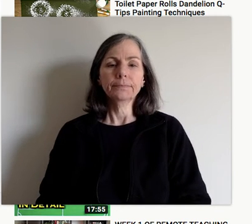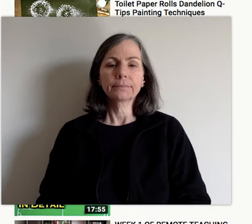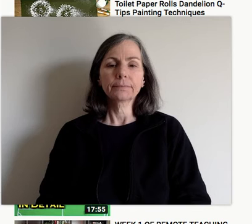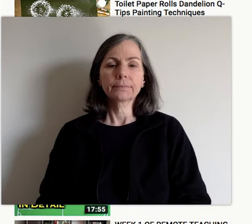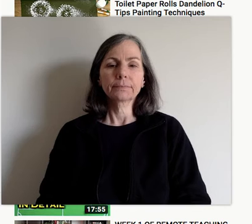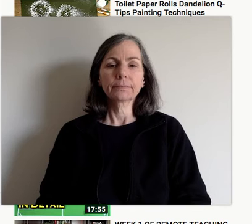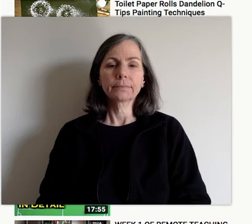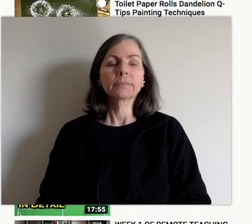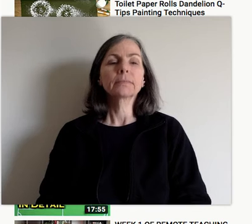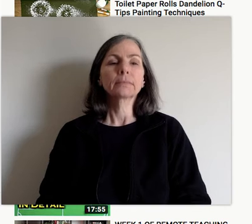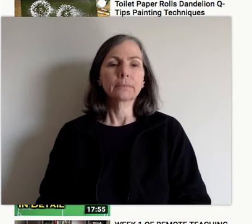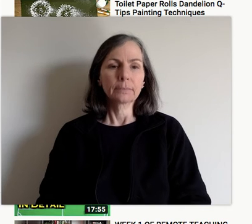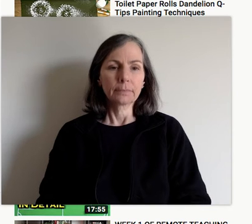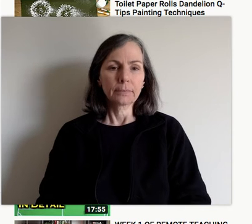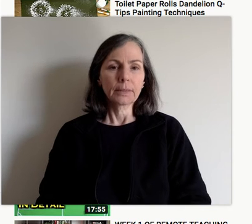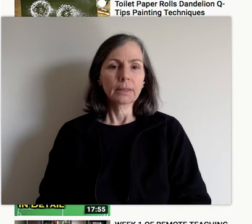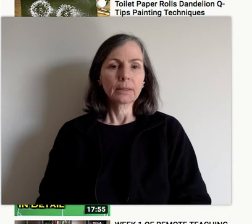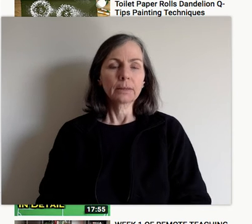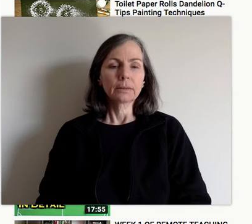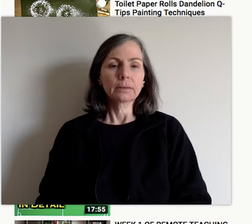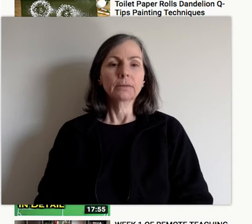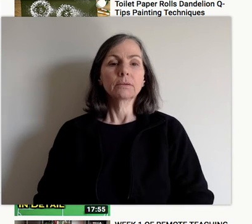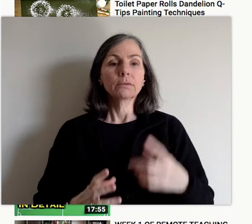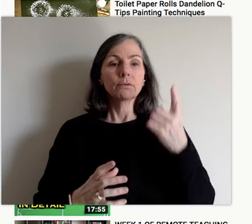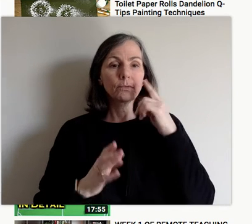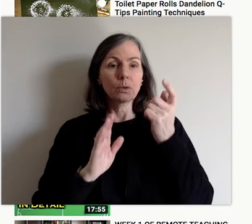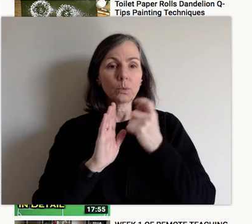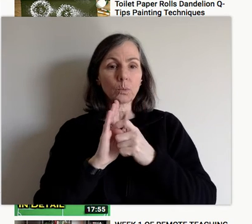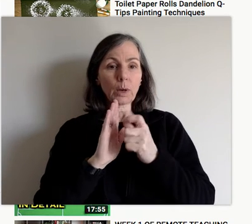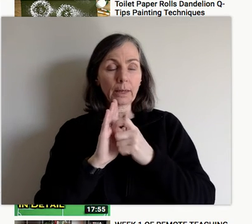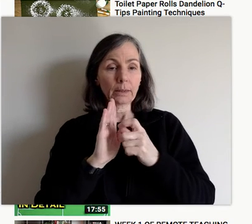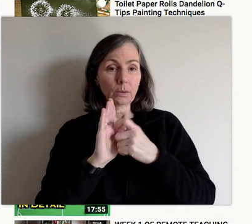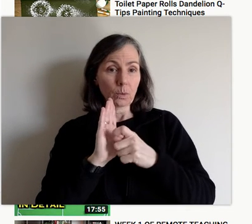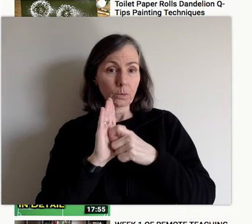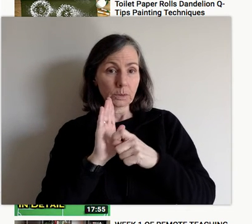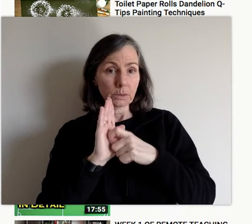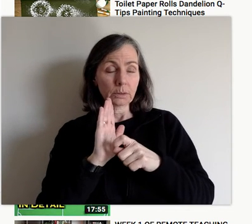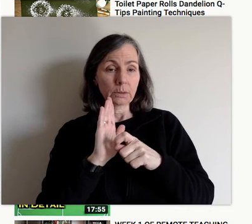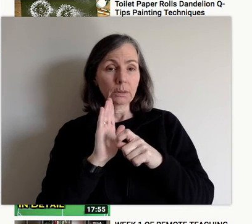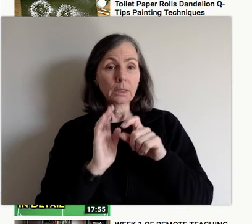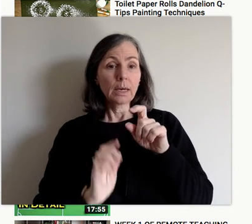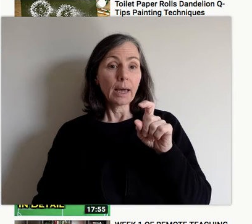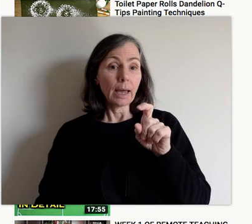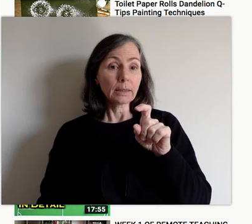So for our notes on the right, this parabola's x-intercepts are